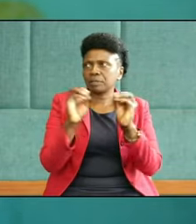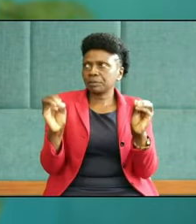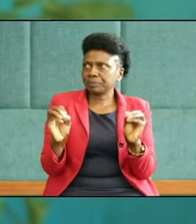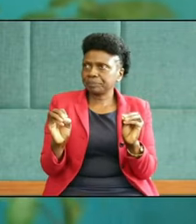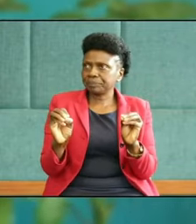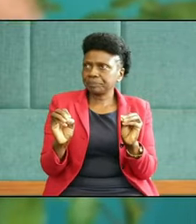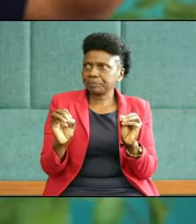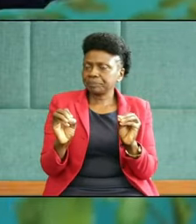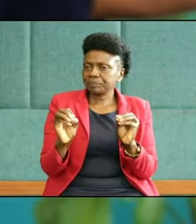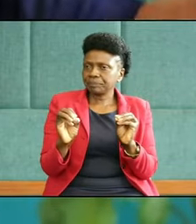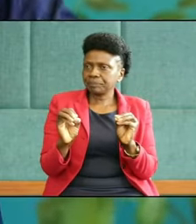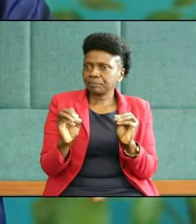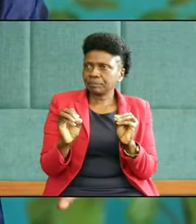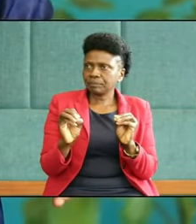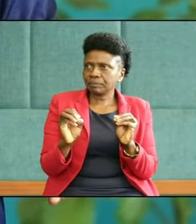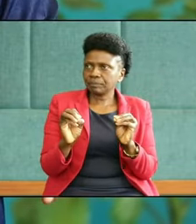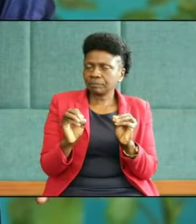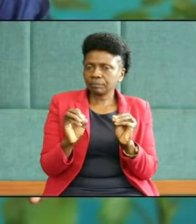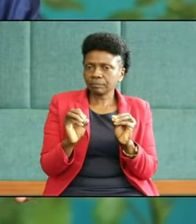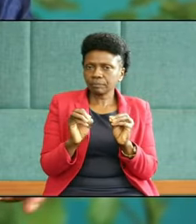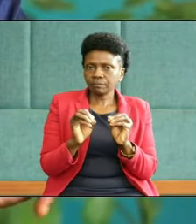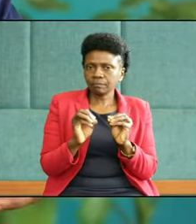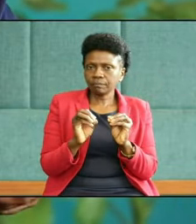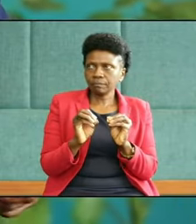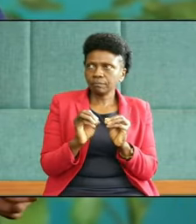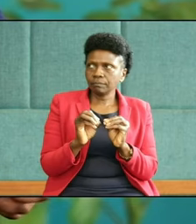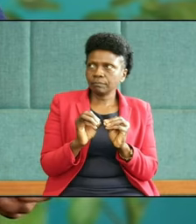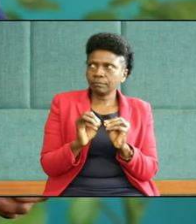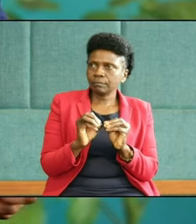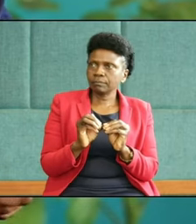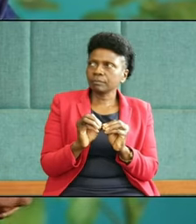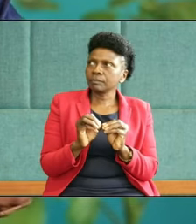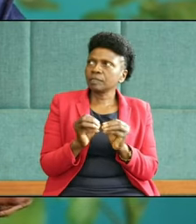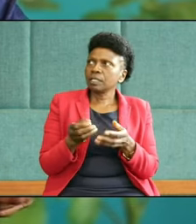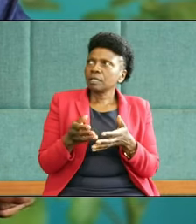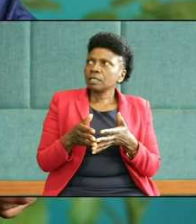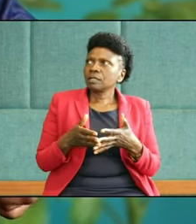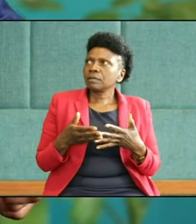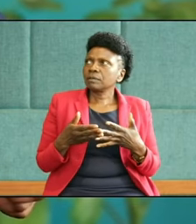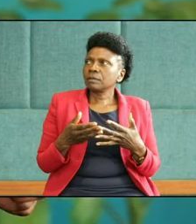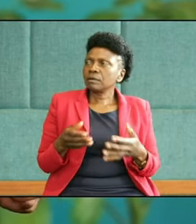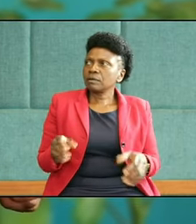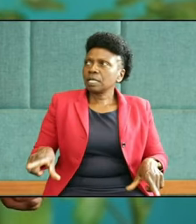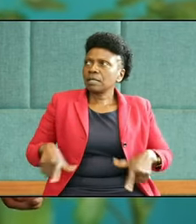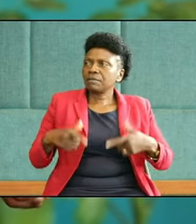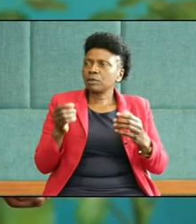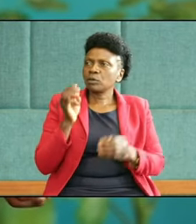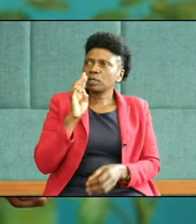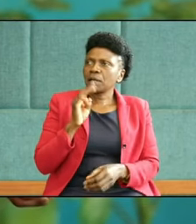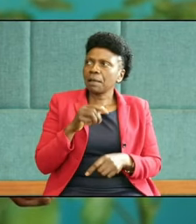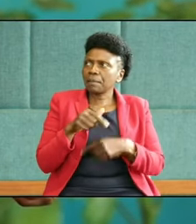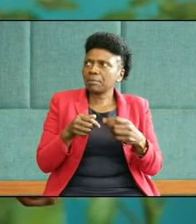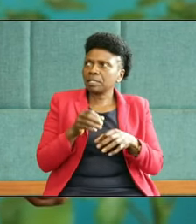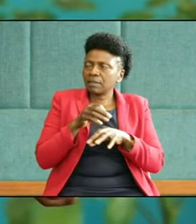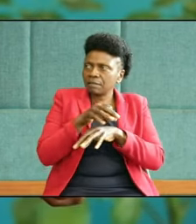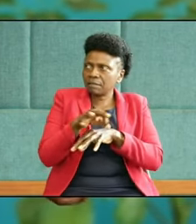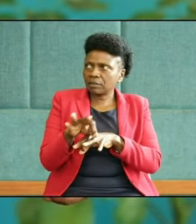He who drinks of the living water becomes a fountain of water. The